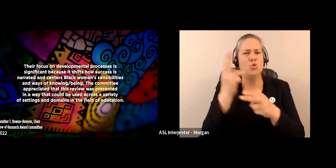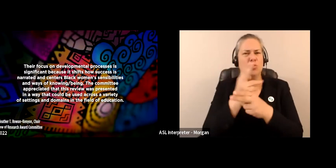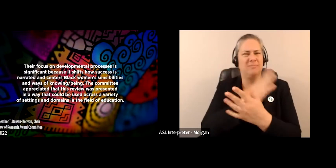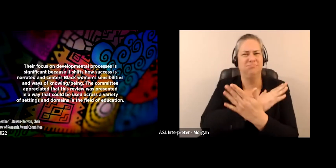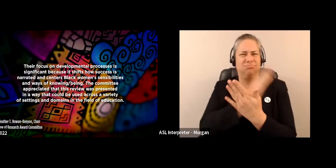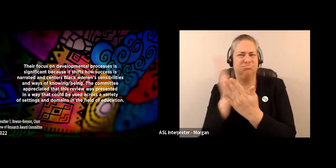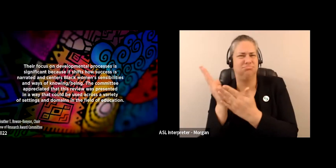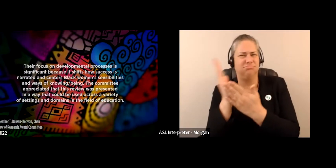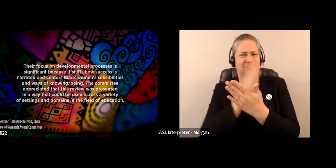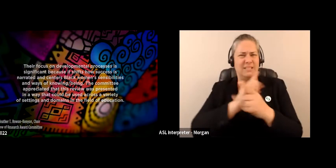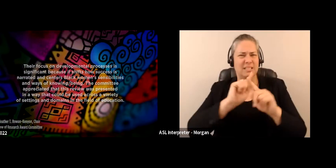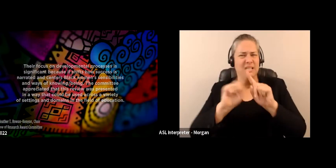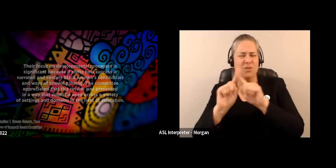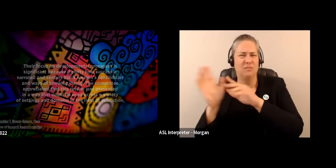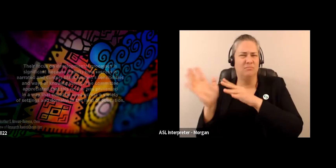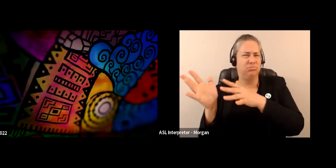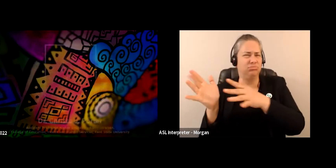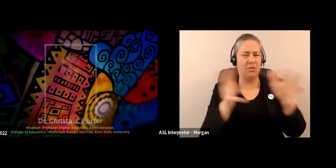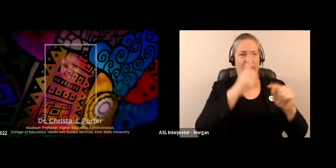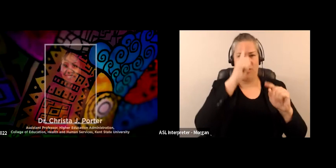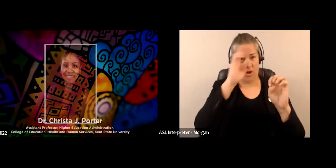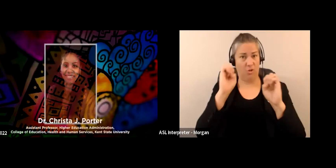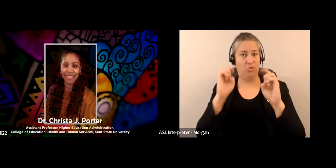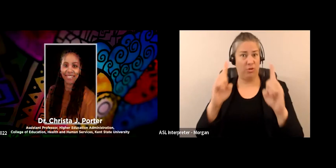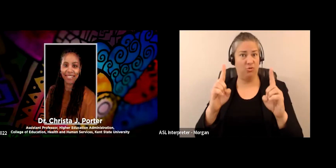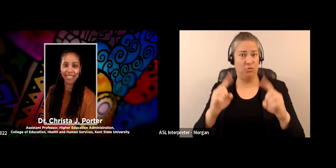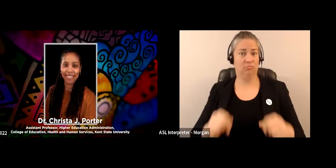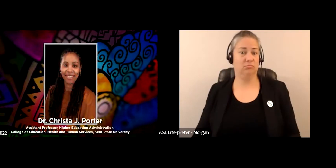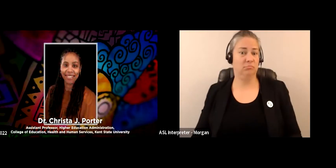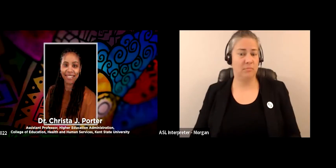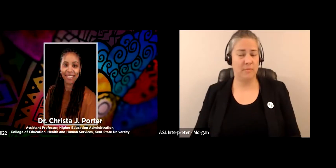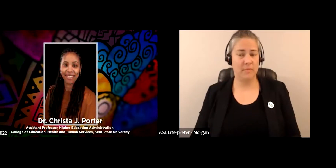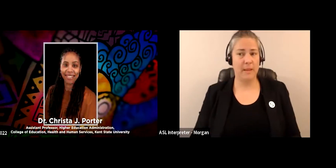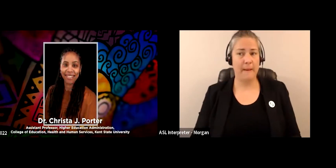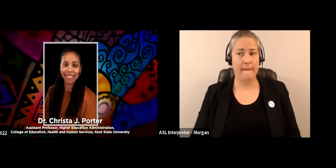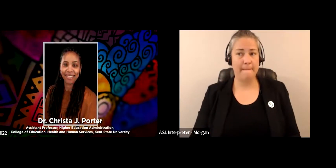and domains in the field of education.